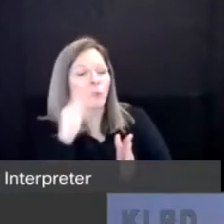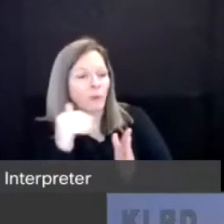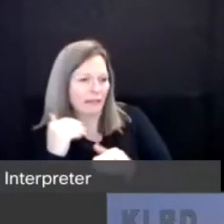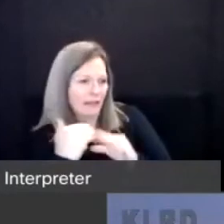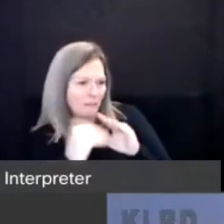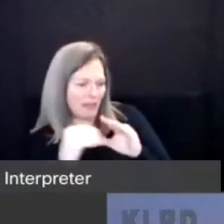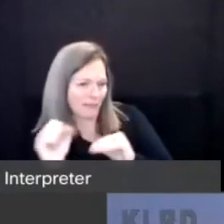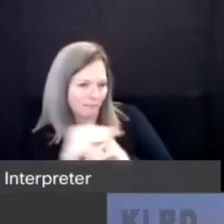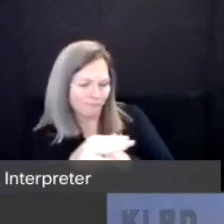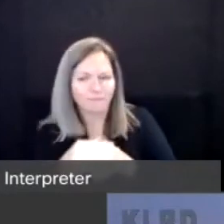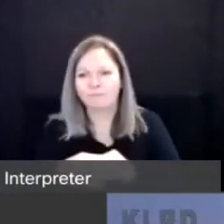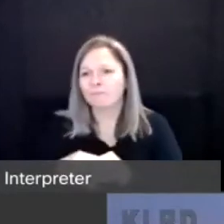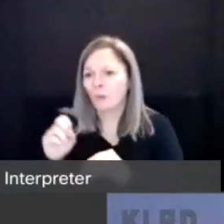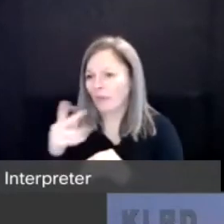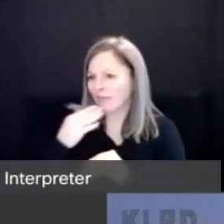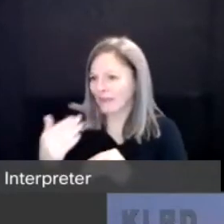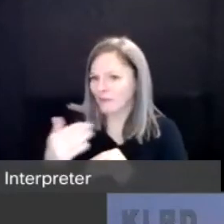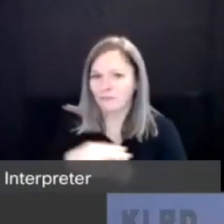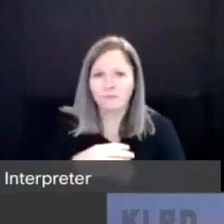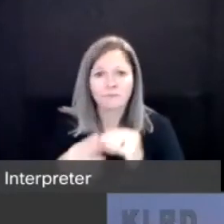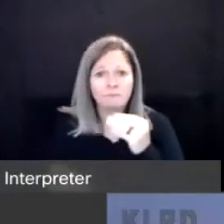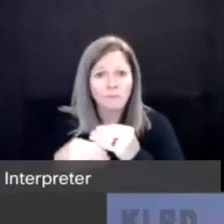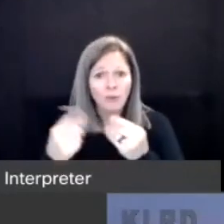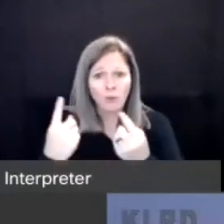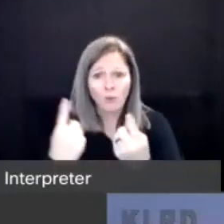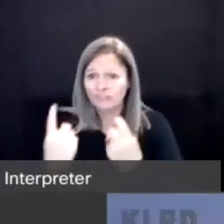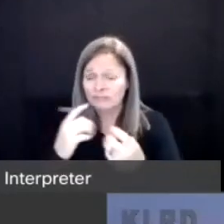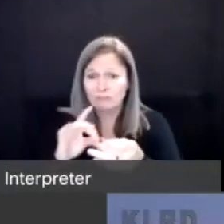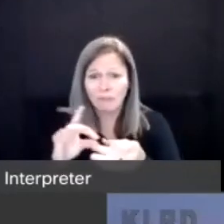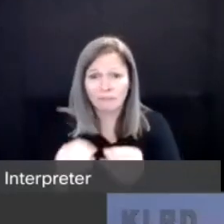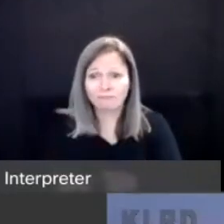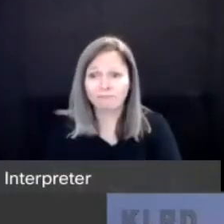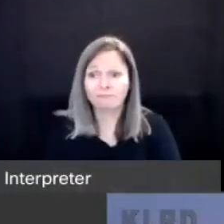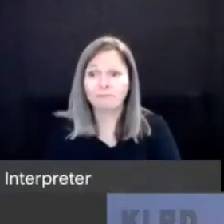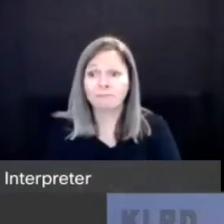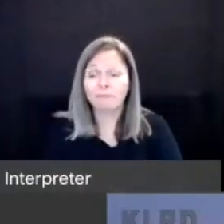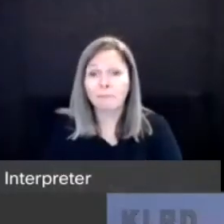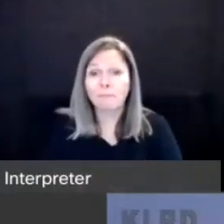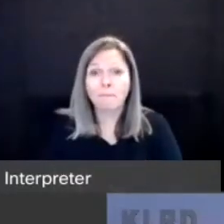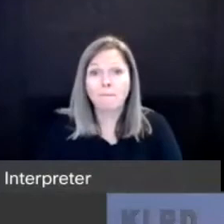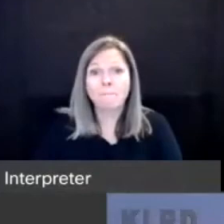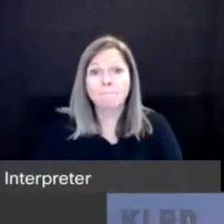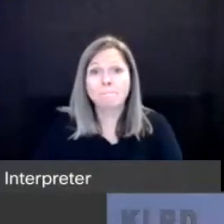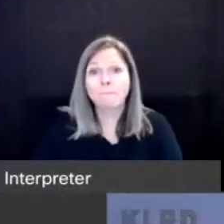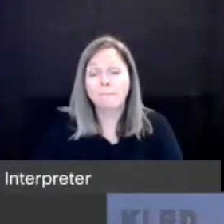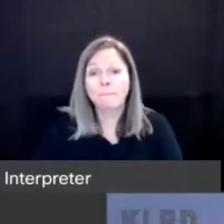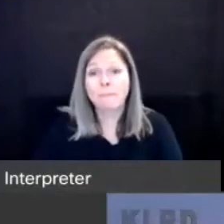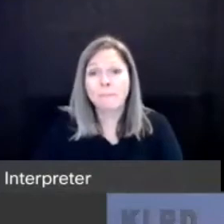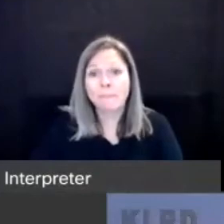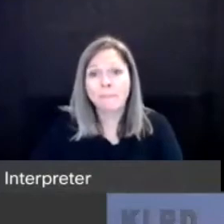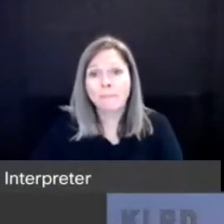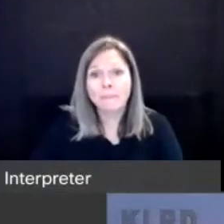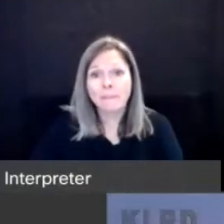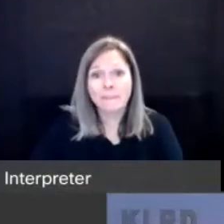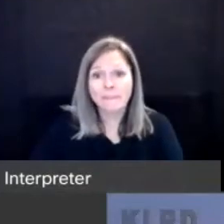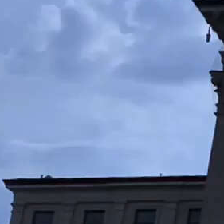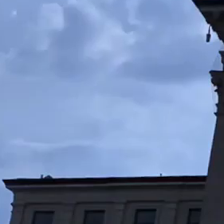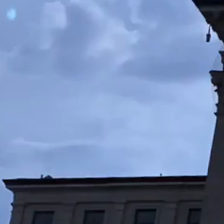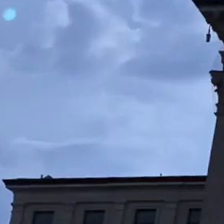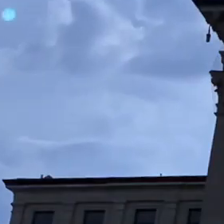get that emailed to you. Any additional questions? Committee meeting is adjourned.